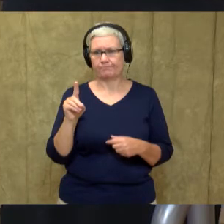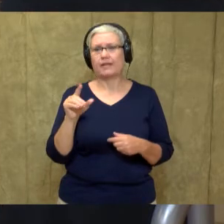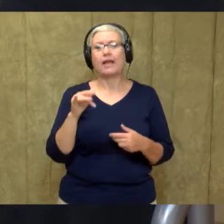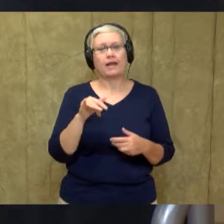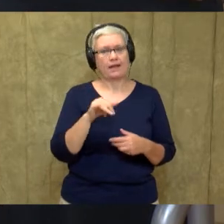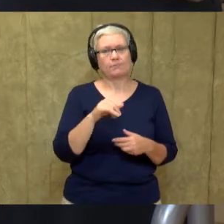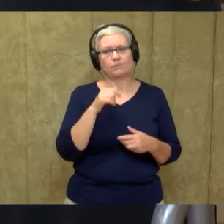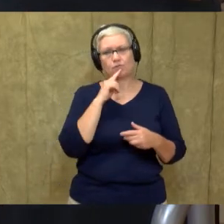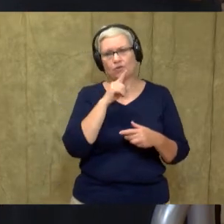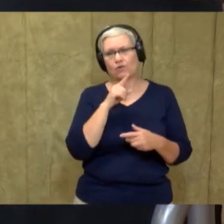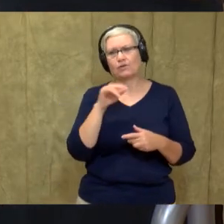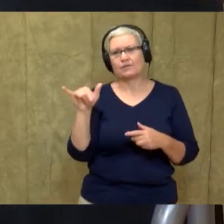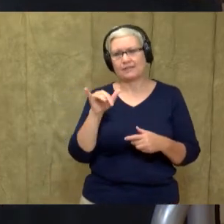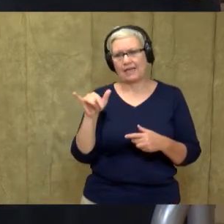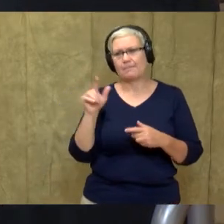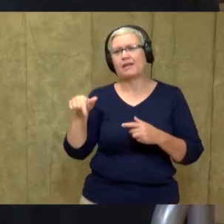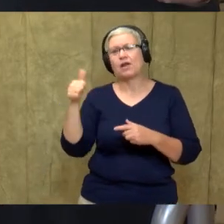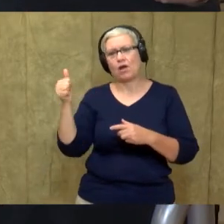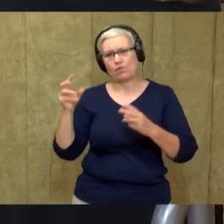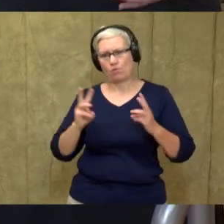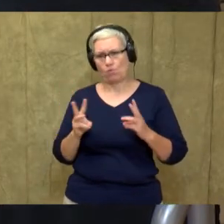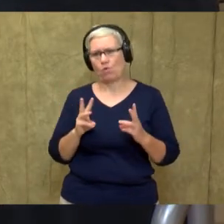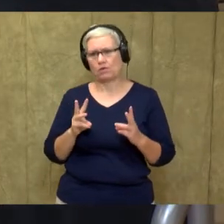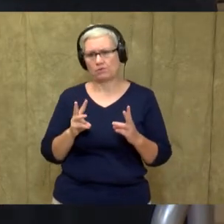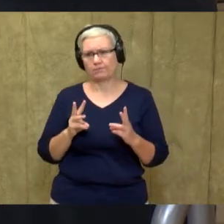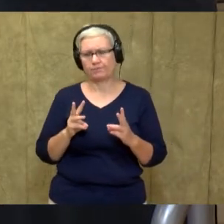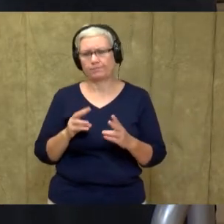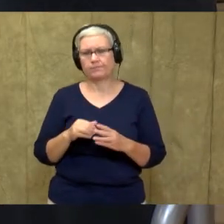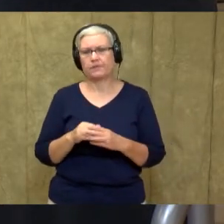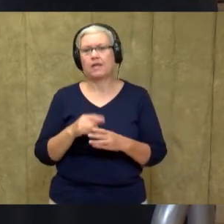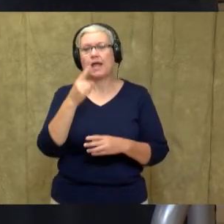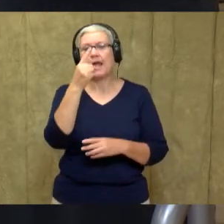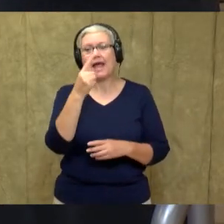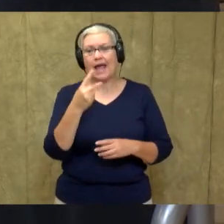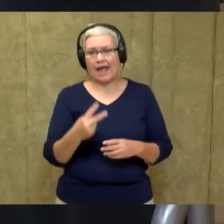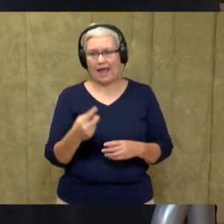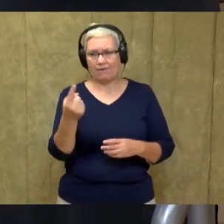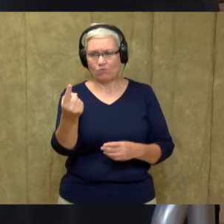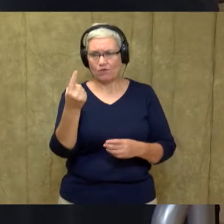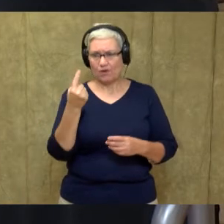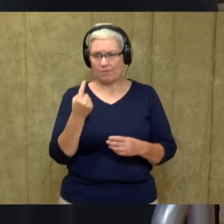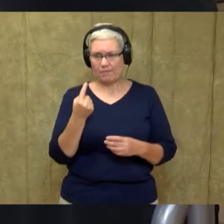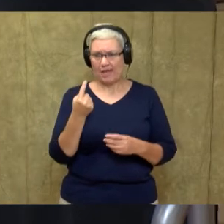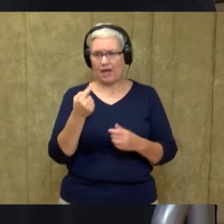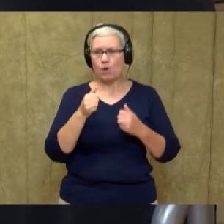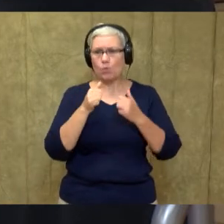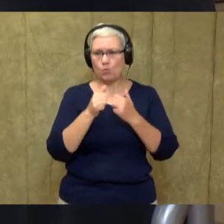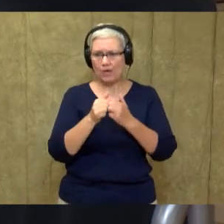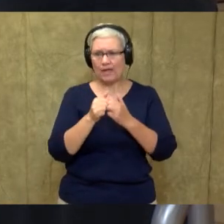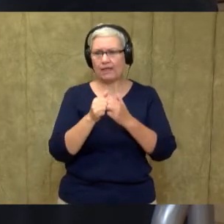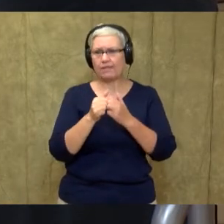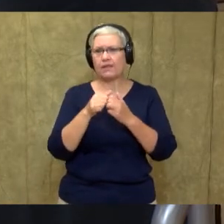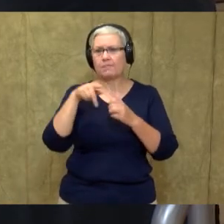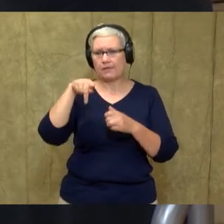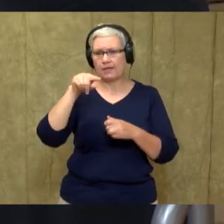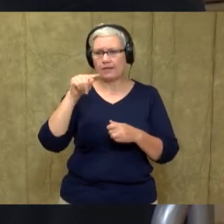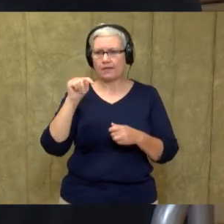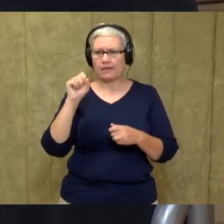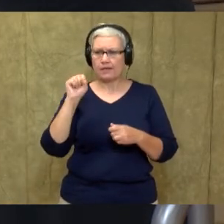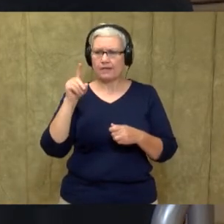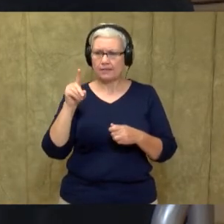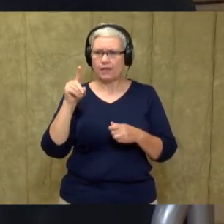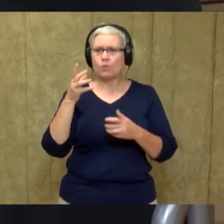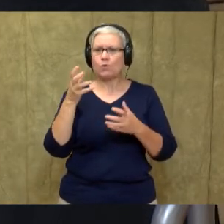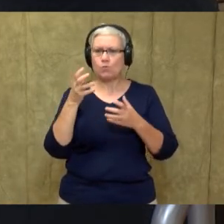similar. Researchers have found that nearly half of those returning with the disorder have suicidal thoughts. Suicide